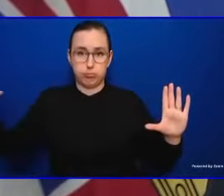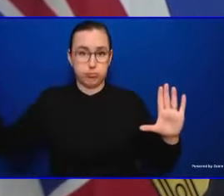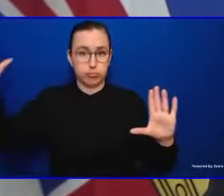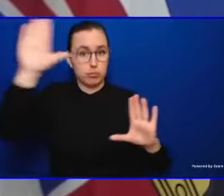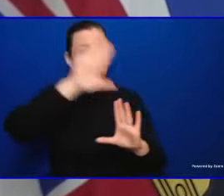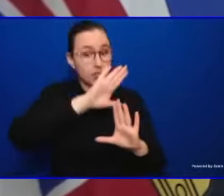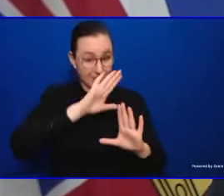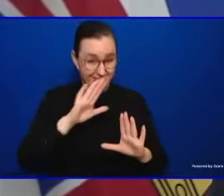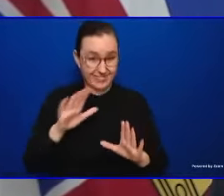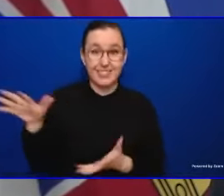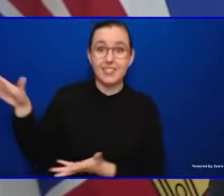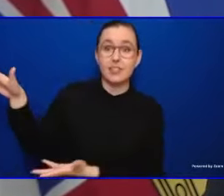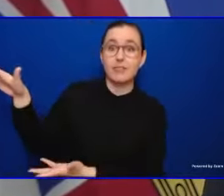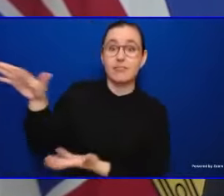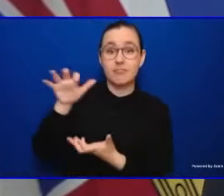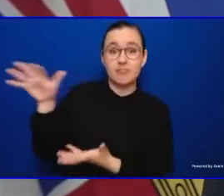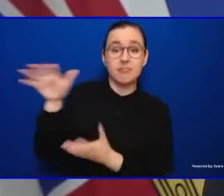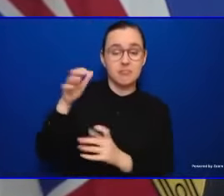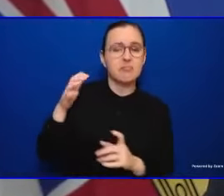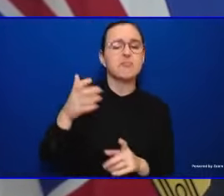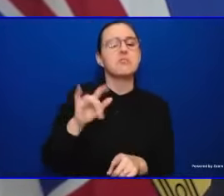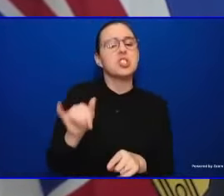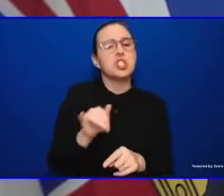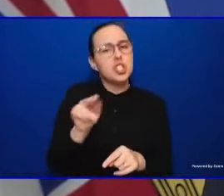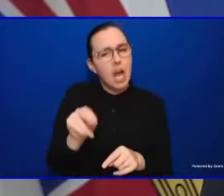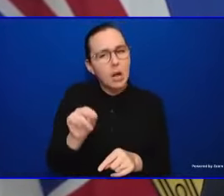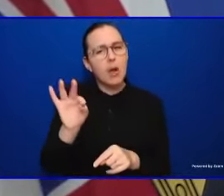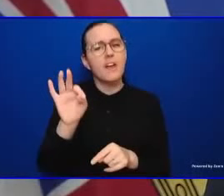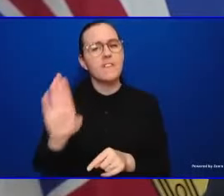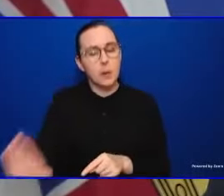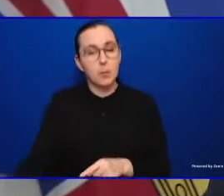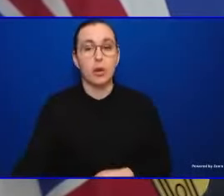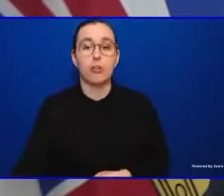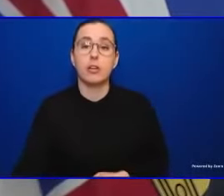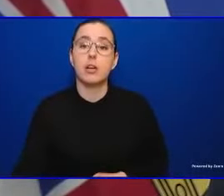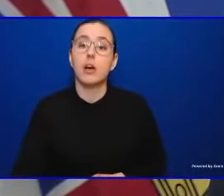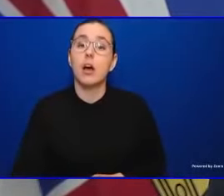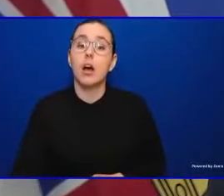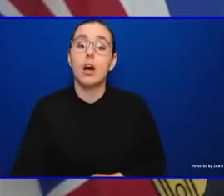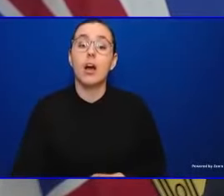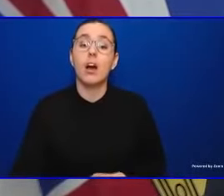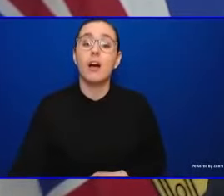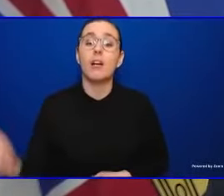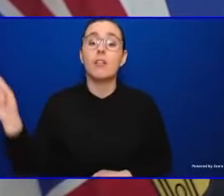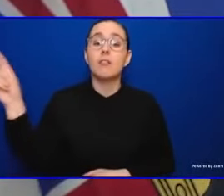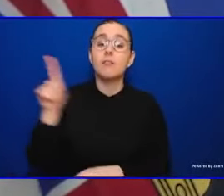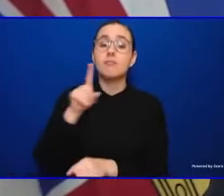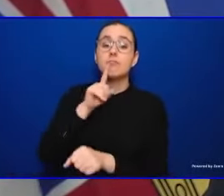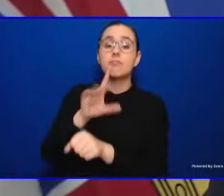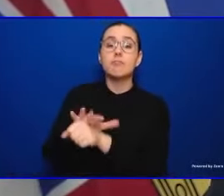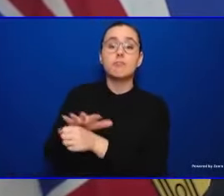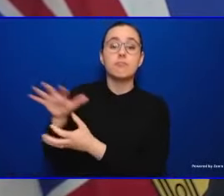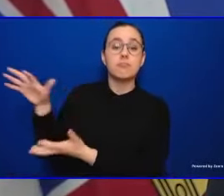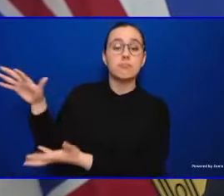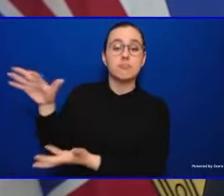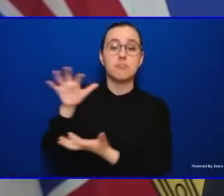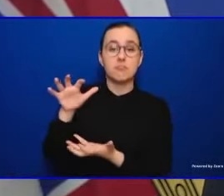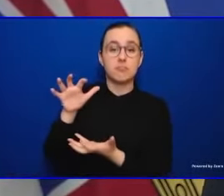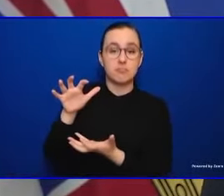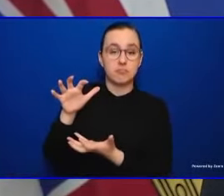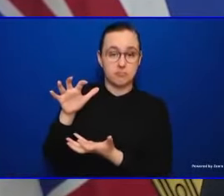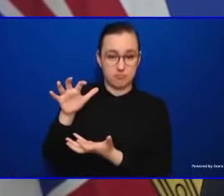only tests that have been committed to BC with certainty are approximately 600,000 tests that are expected to arrive in BC over the next